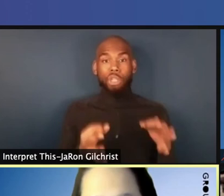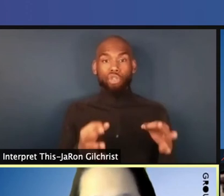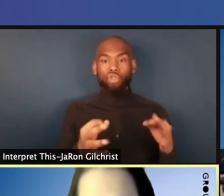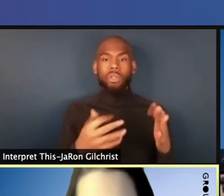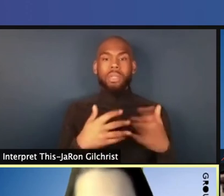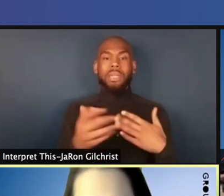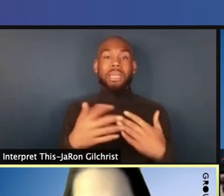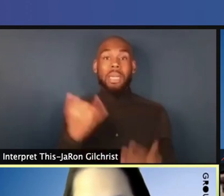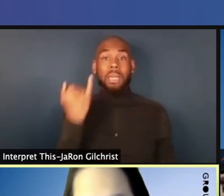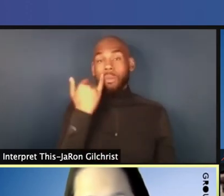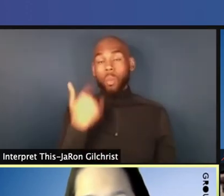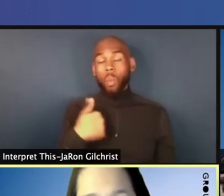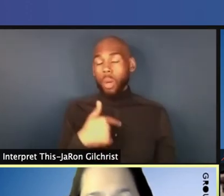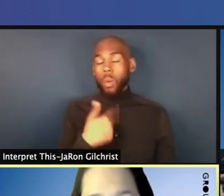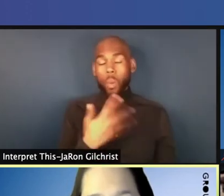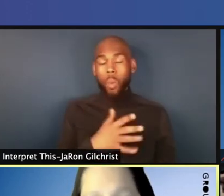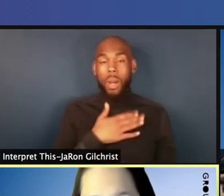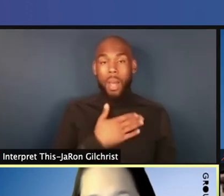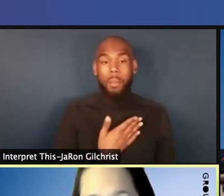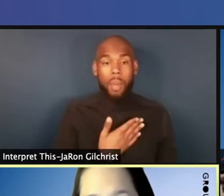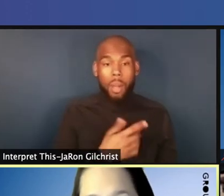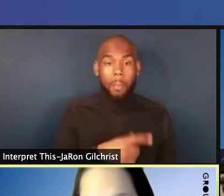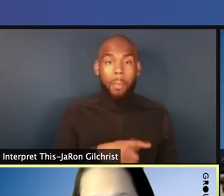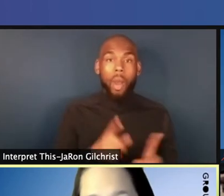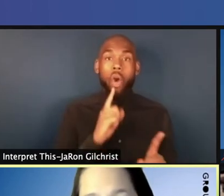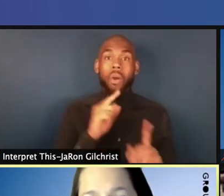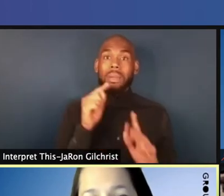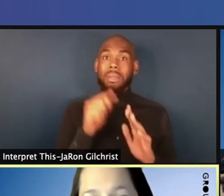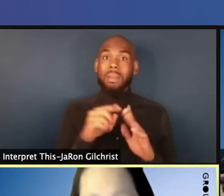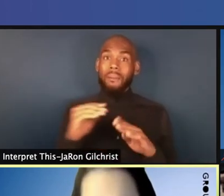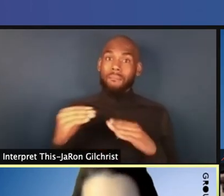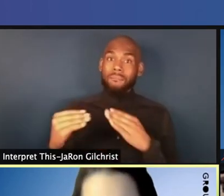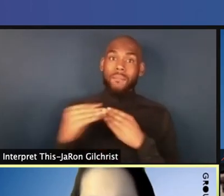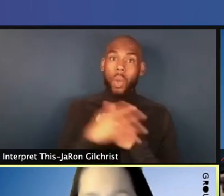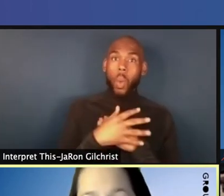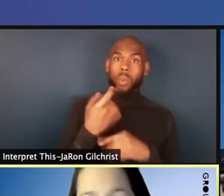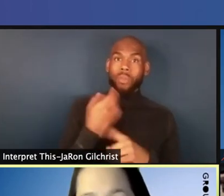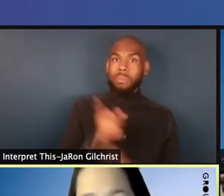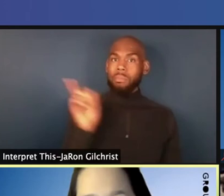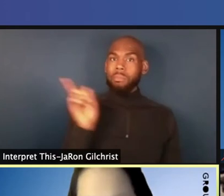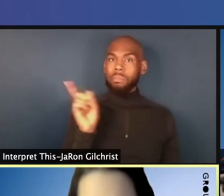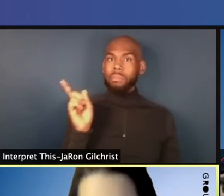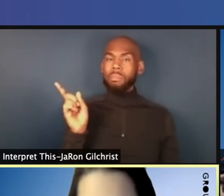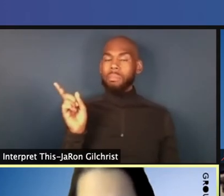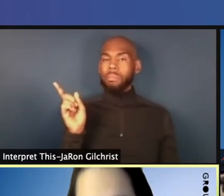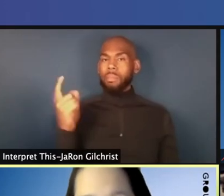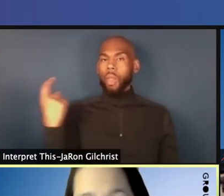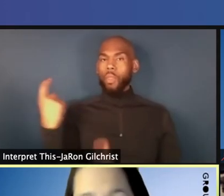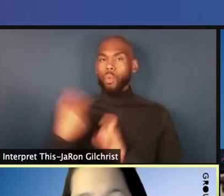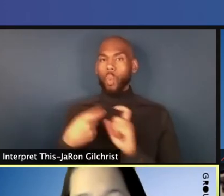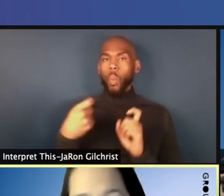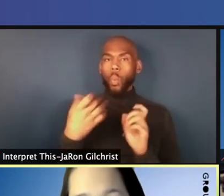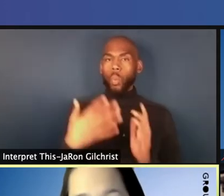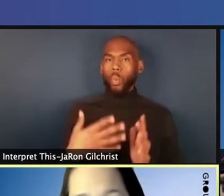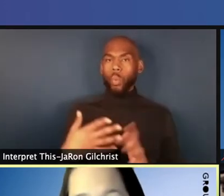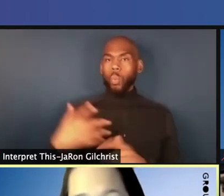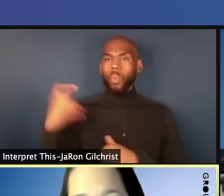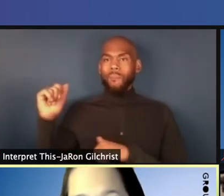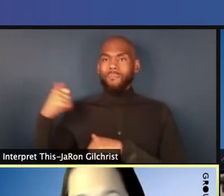like to admit it, that are deeply influenced by these foundations and these donors.